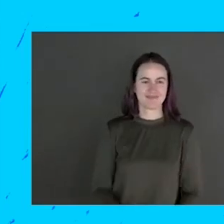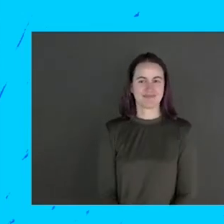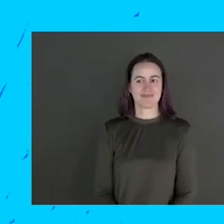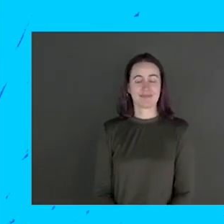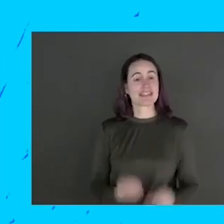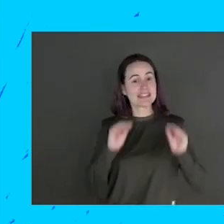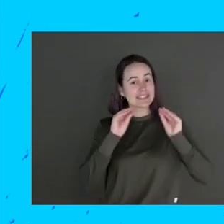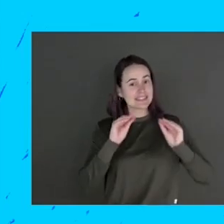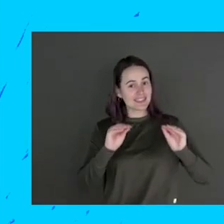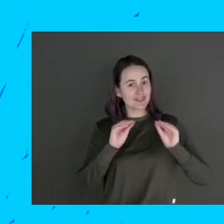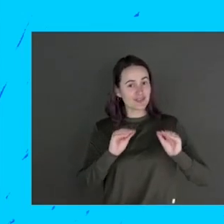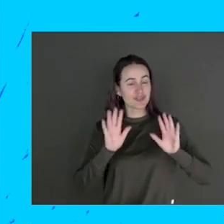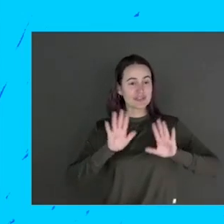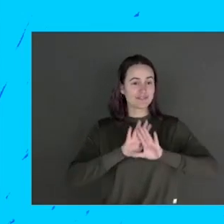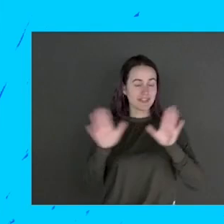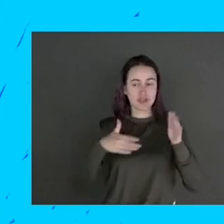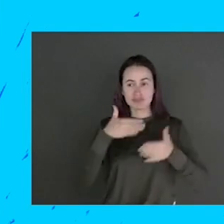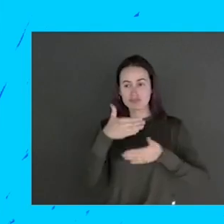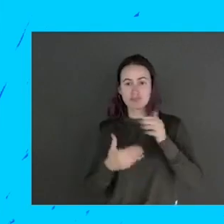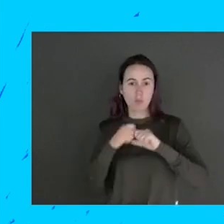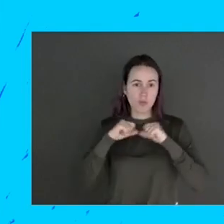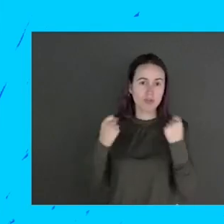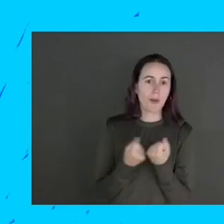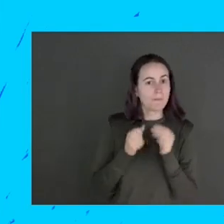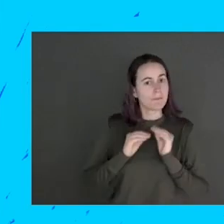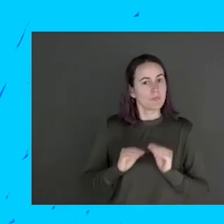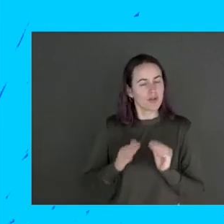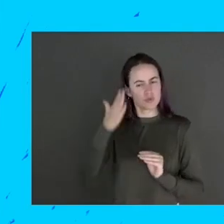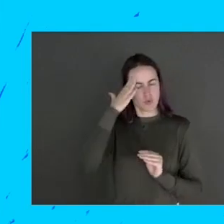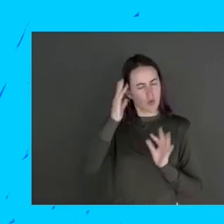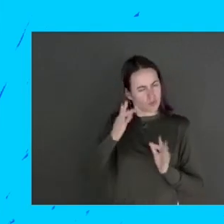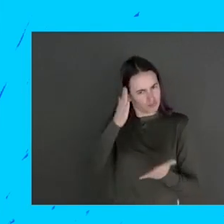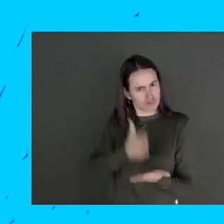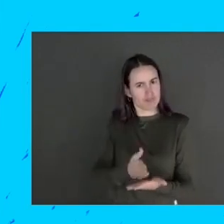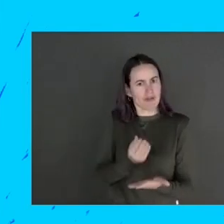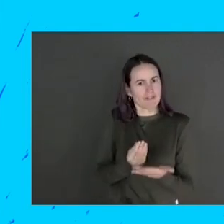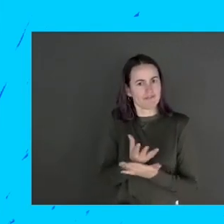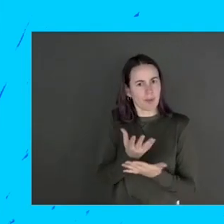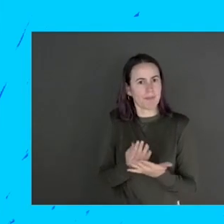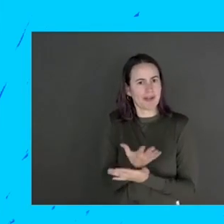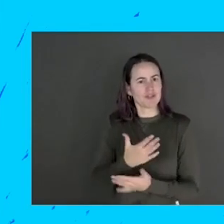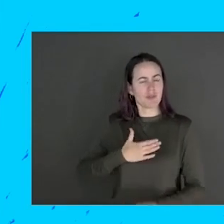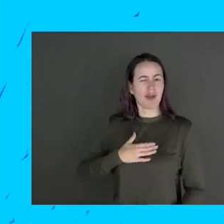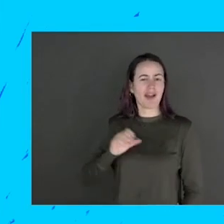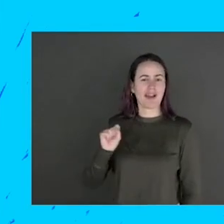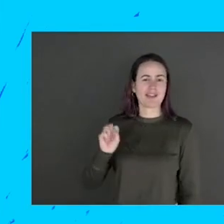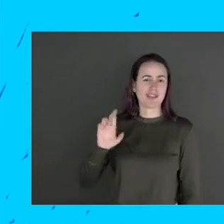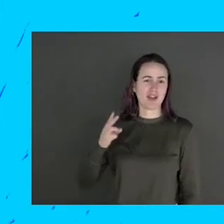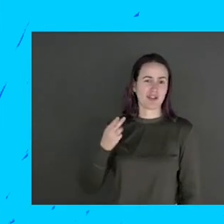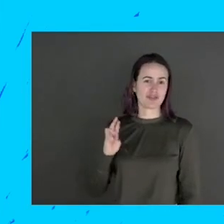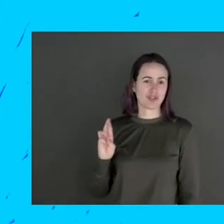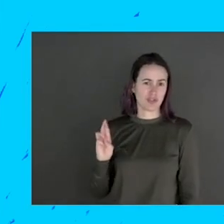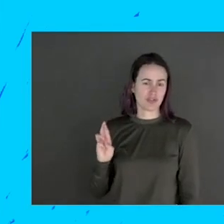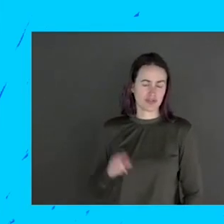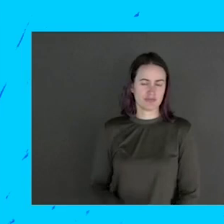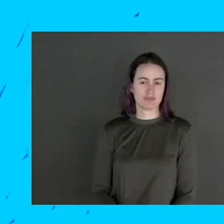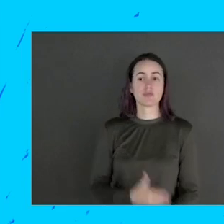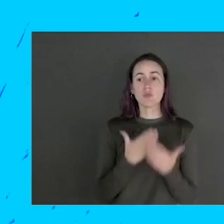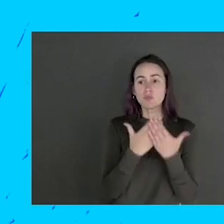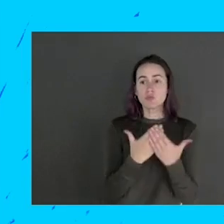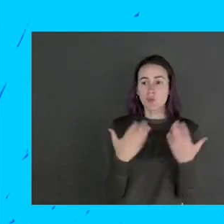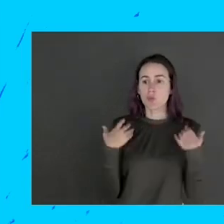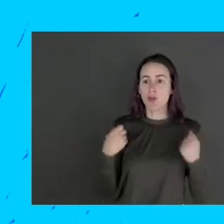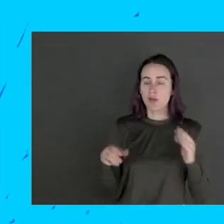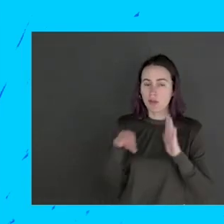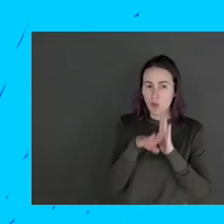us accurate and factual information on sexual and reproductive health. The school health program has empowered